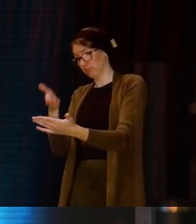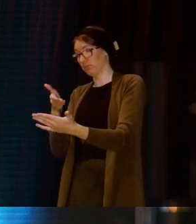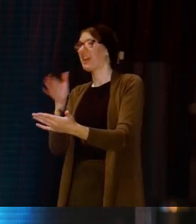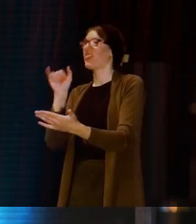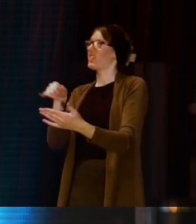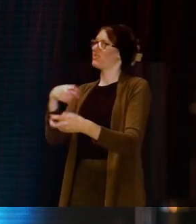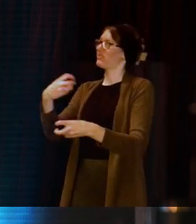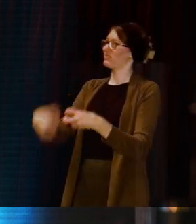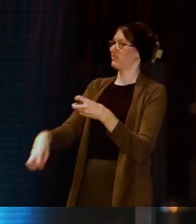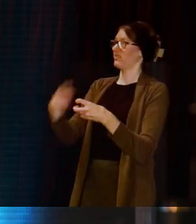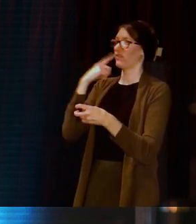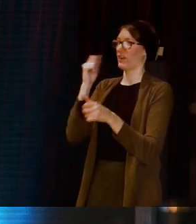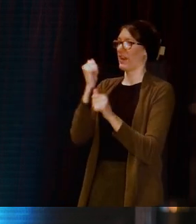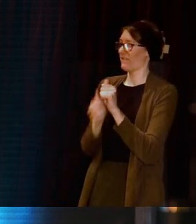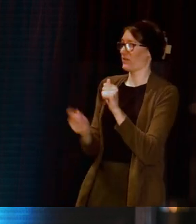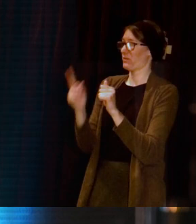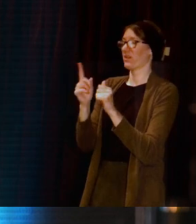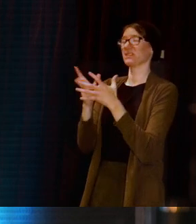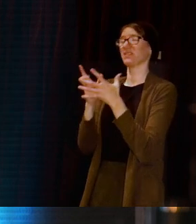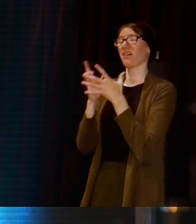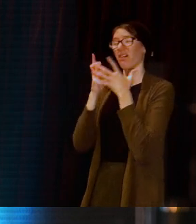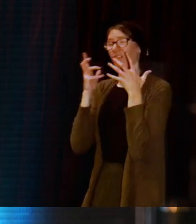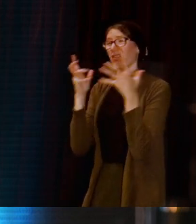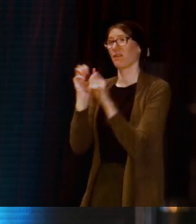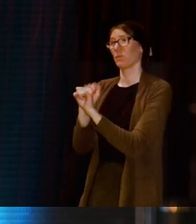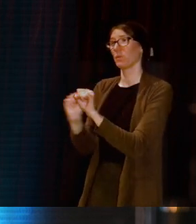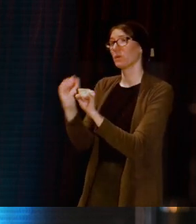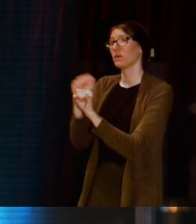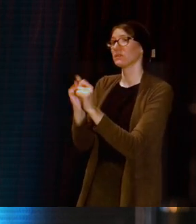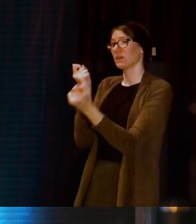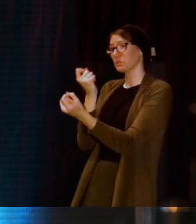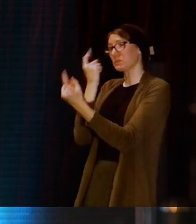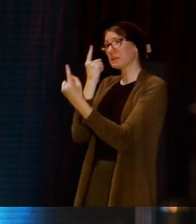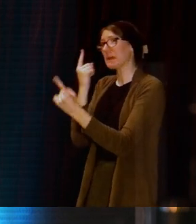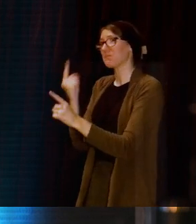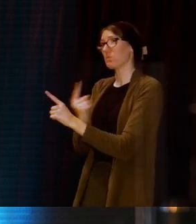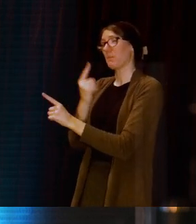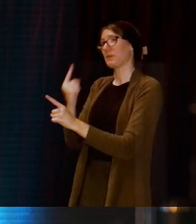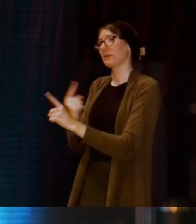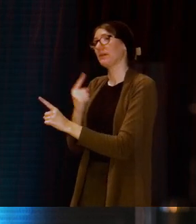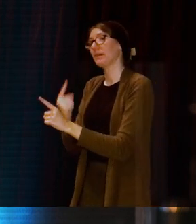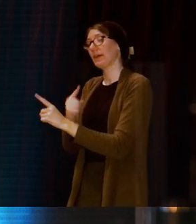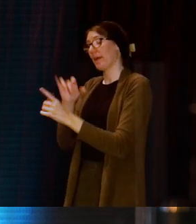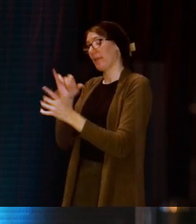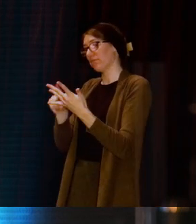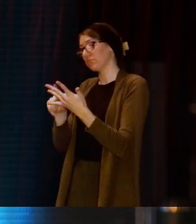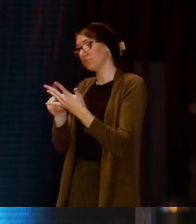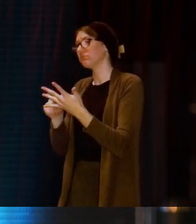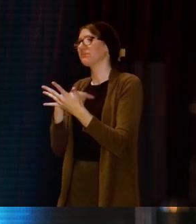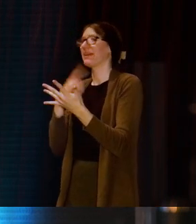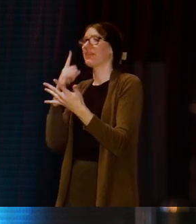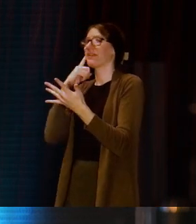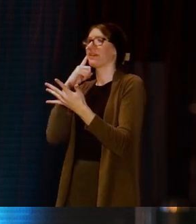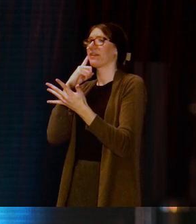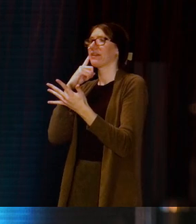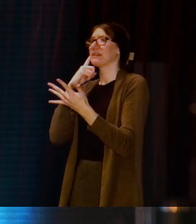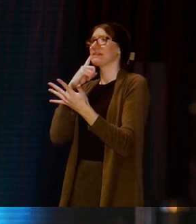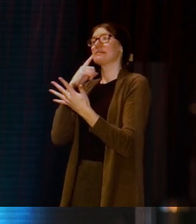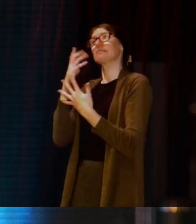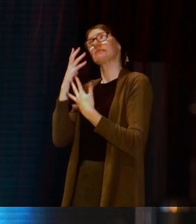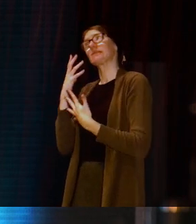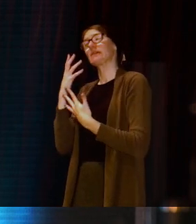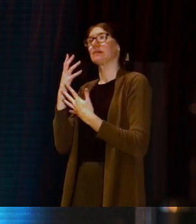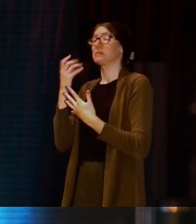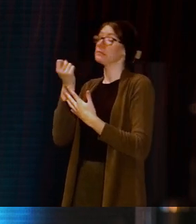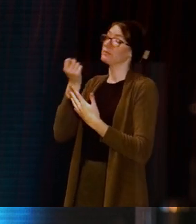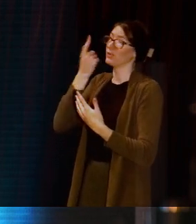hardest one for nearly everybody because it takes an awful lot of work to get here. And this is, I think, in some ways I'll say sadly, but in other